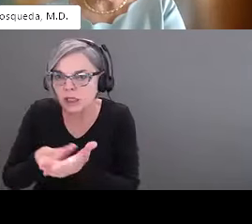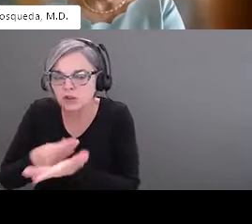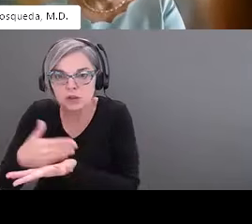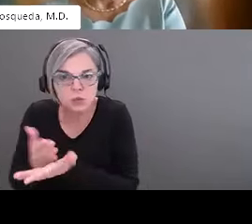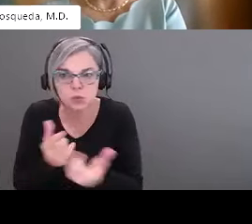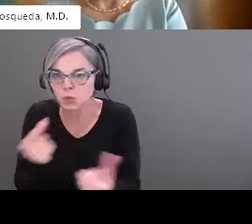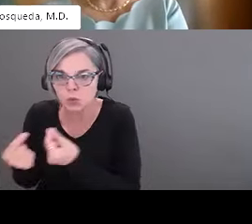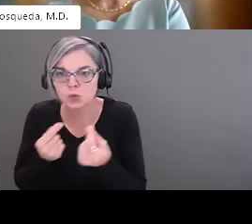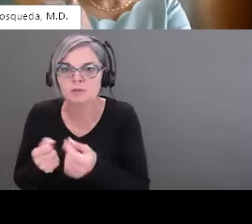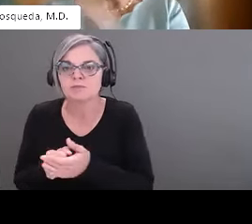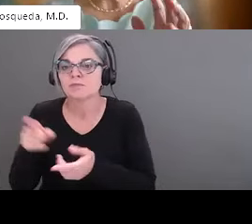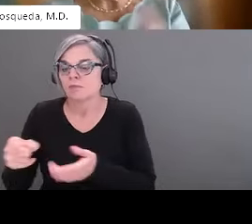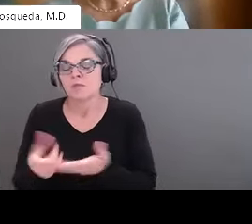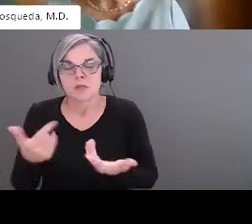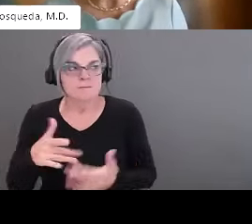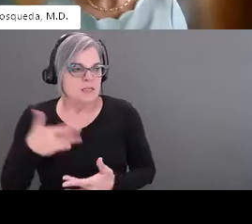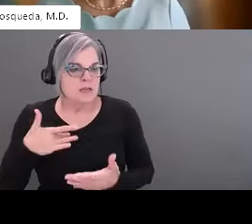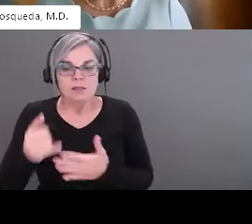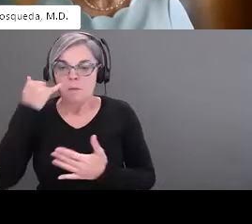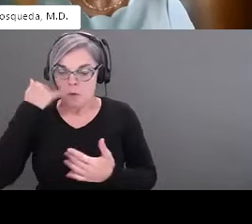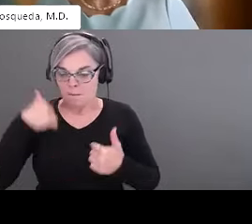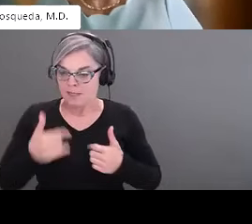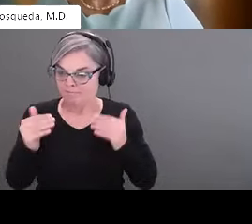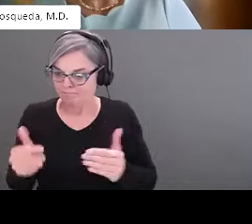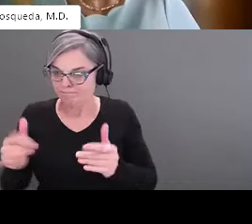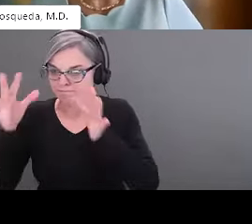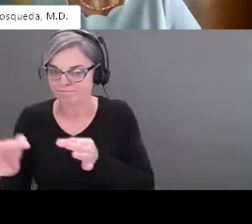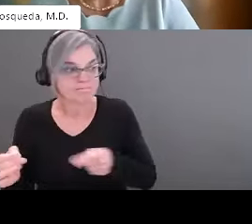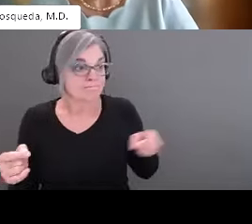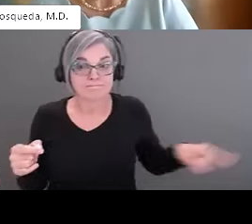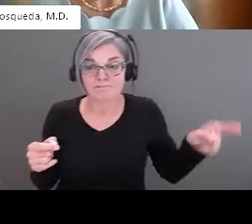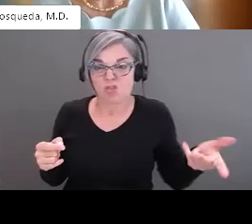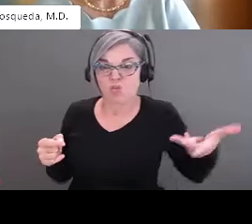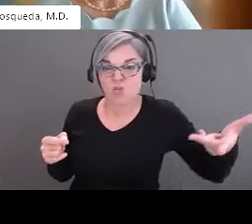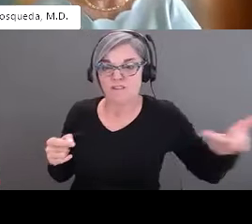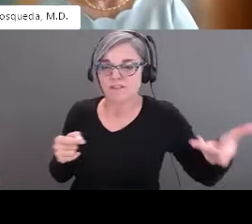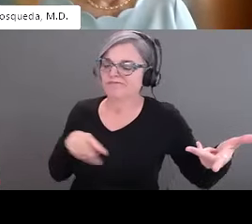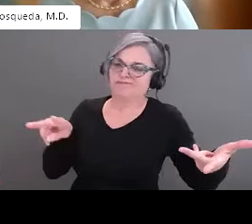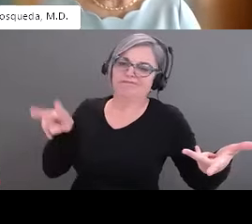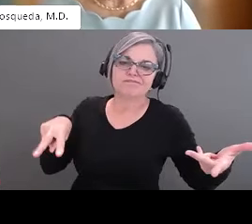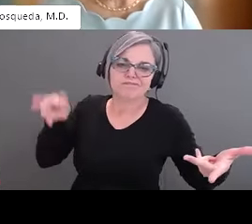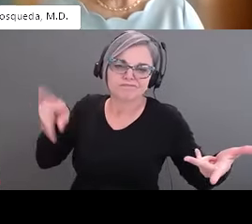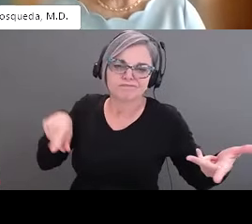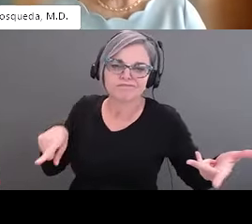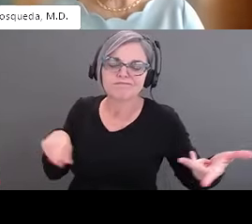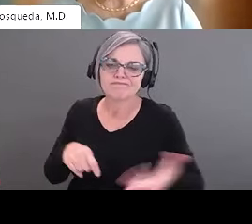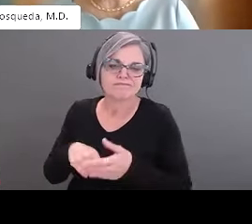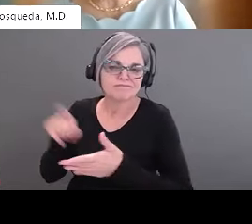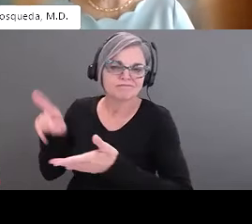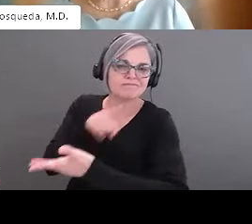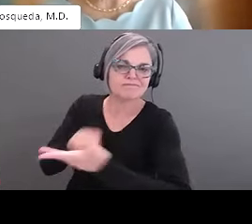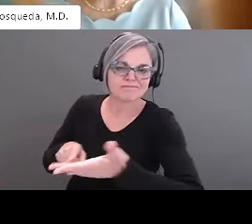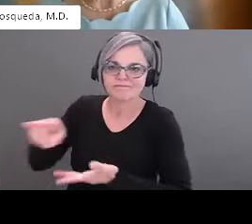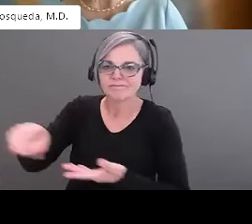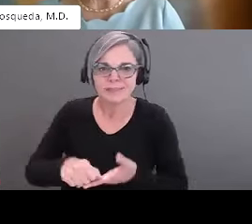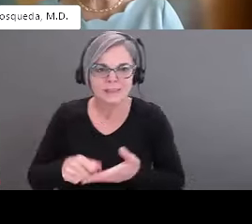critical, and they're not going to like whatever it is she decides regarding his care needs. And she's so stressed that she's